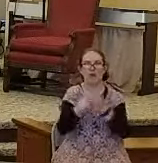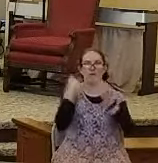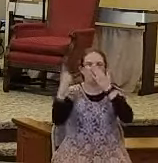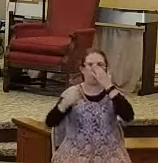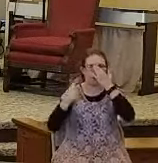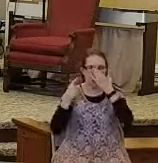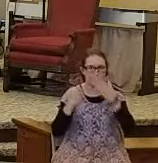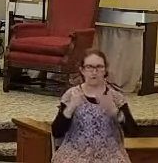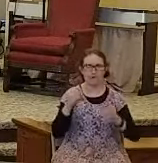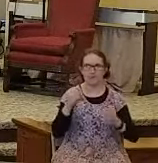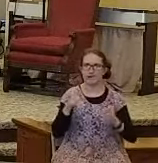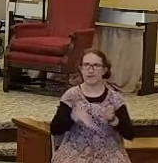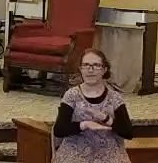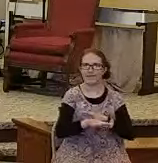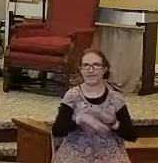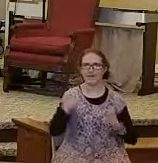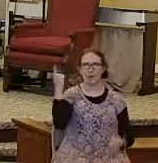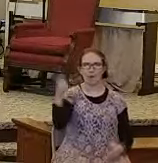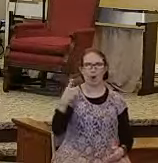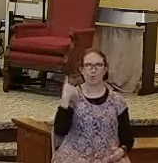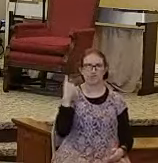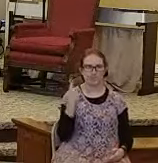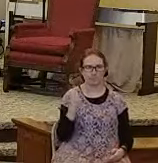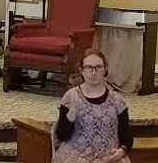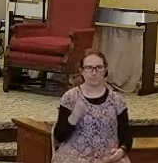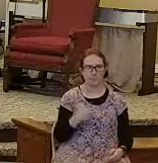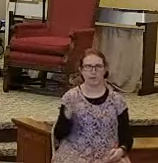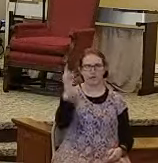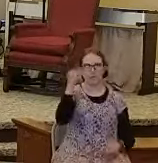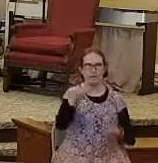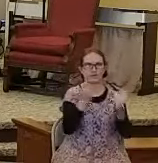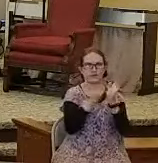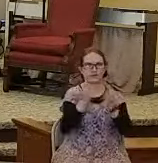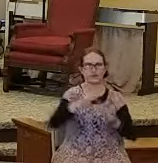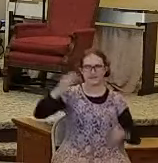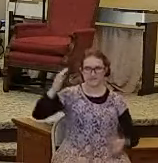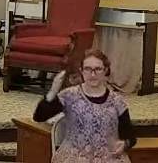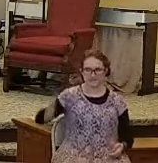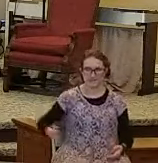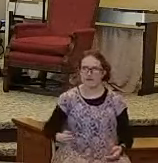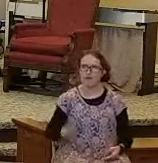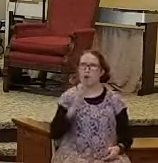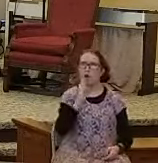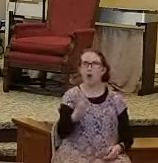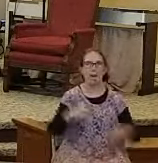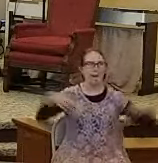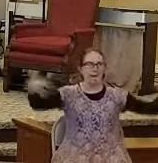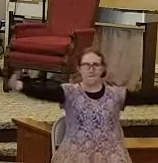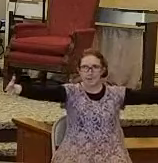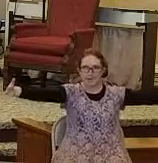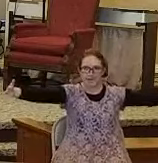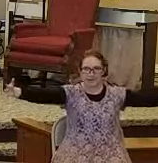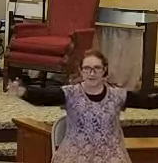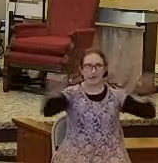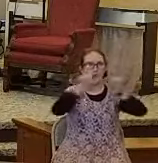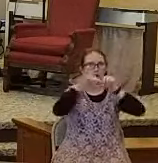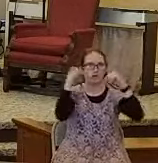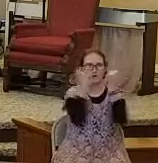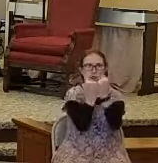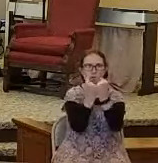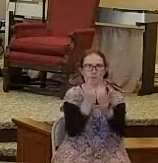You're in this thing by yourself. Oh, but whenever we're on Jesus' side, we are a majority. Hallelujah,